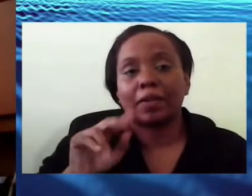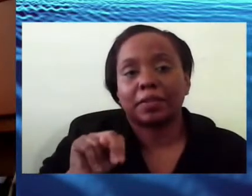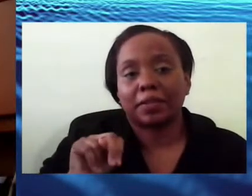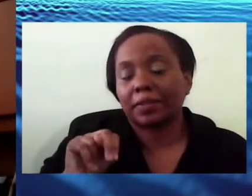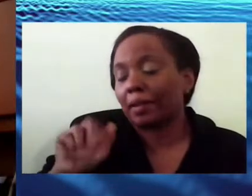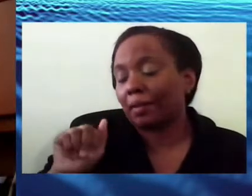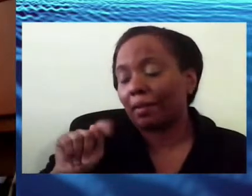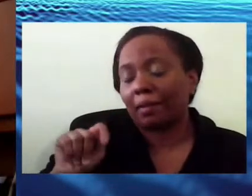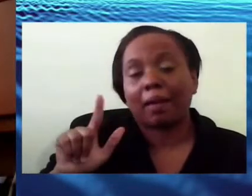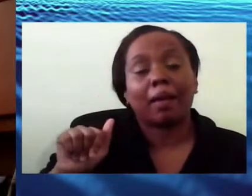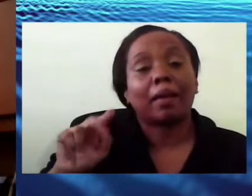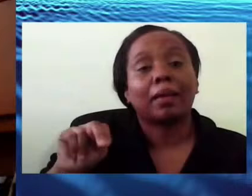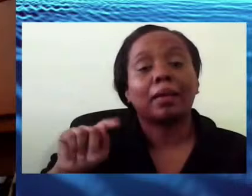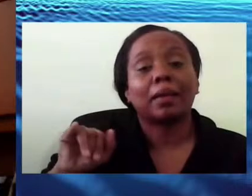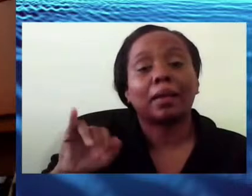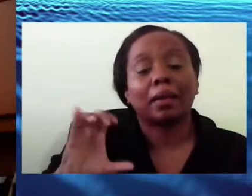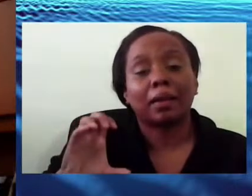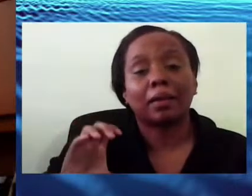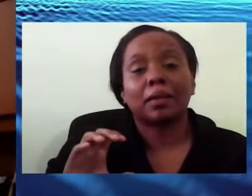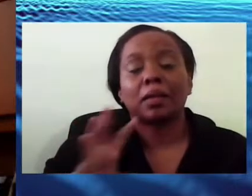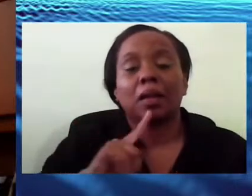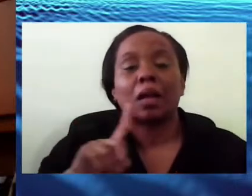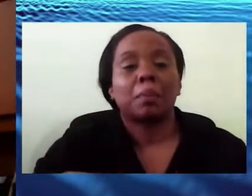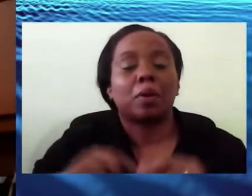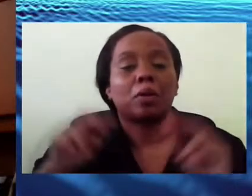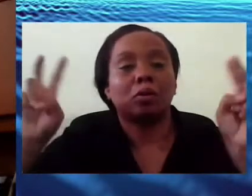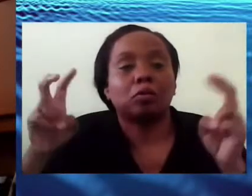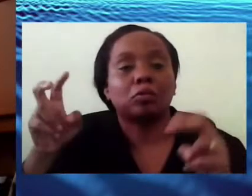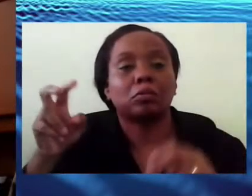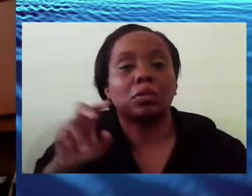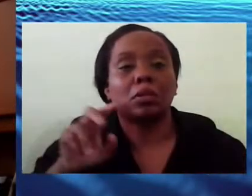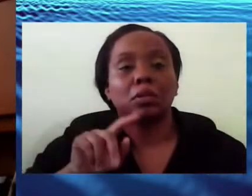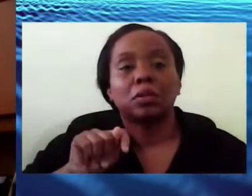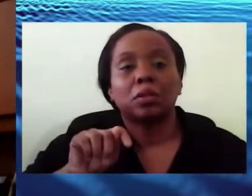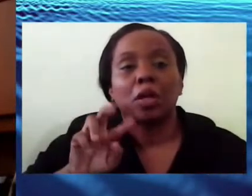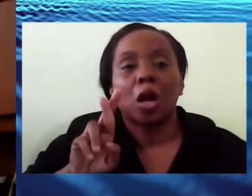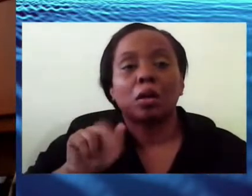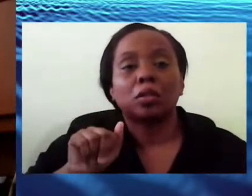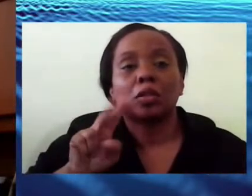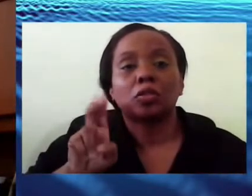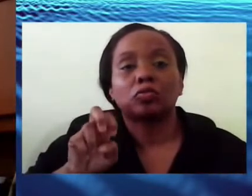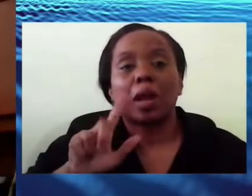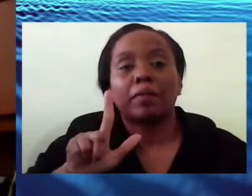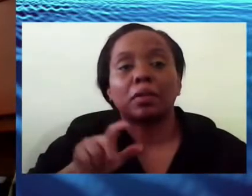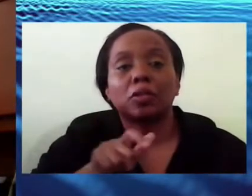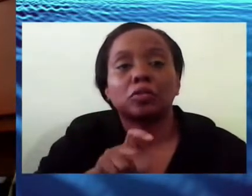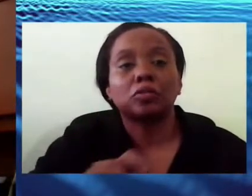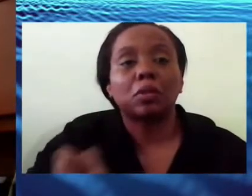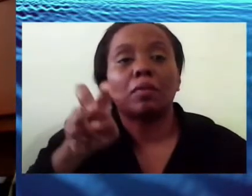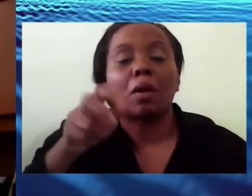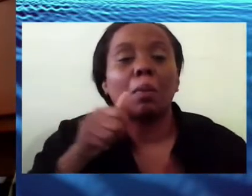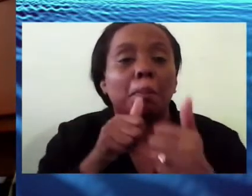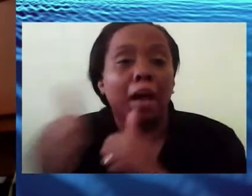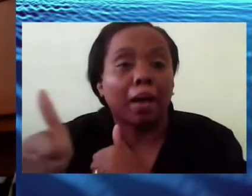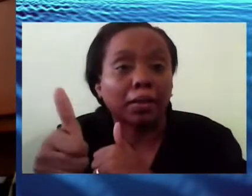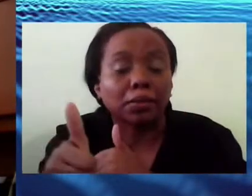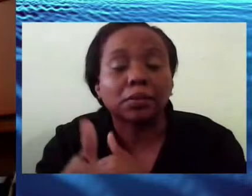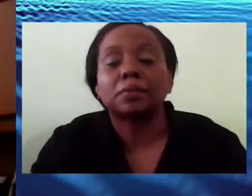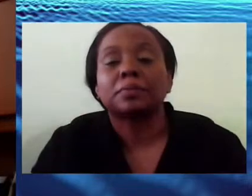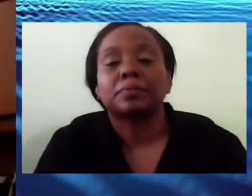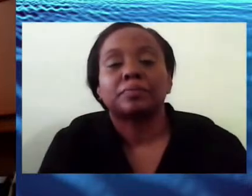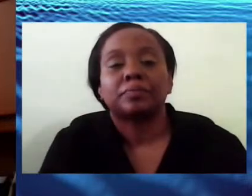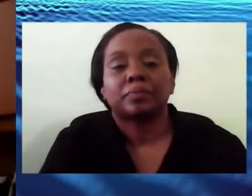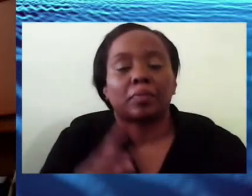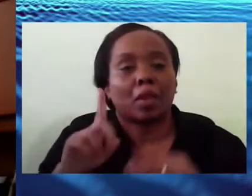Atlantic the travel pass, which is built on pretty much the same principles that you just outlined, the verification of